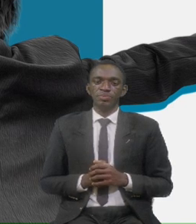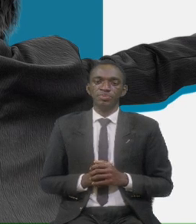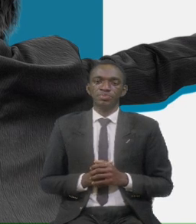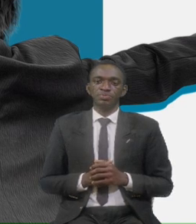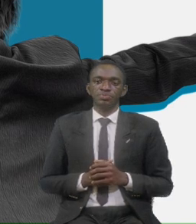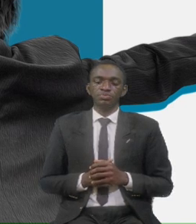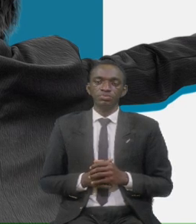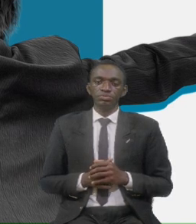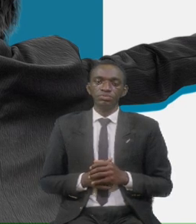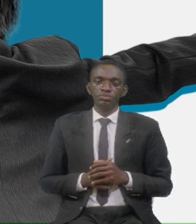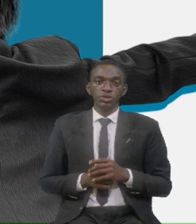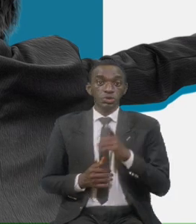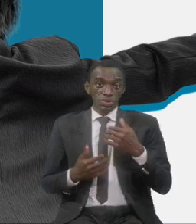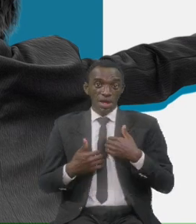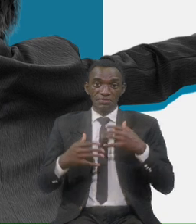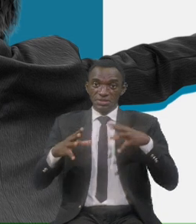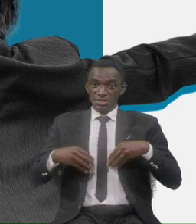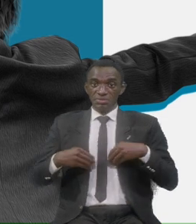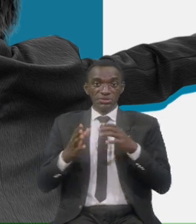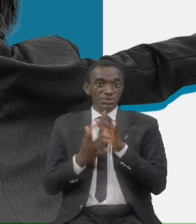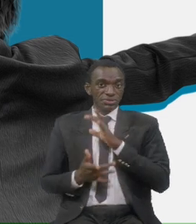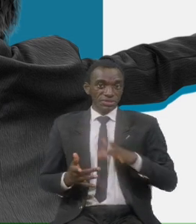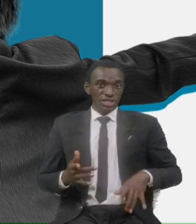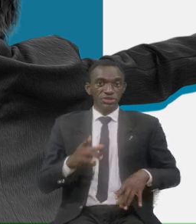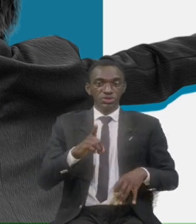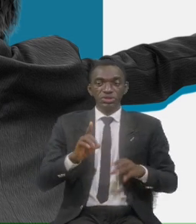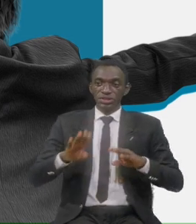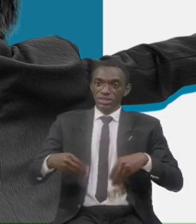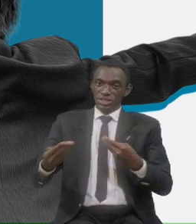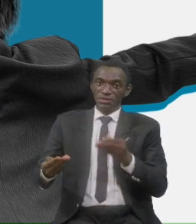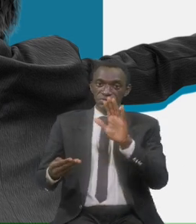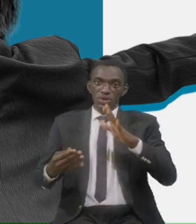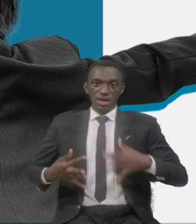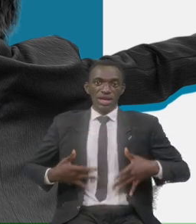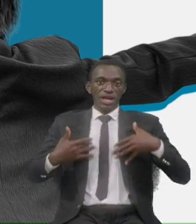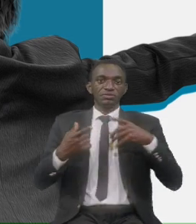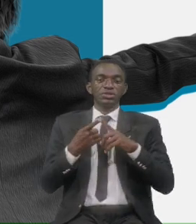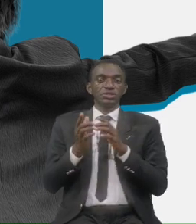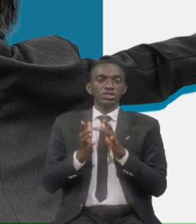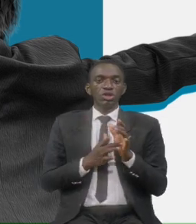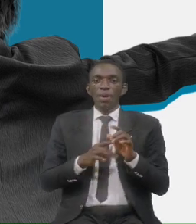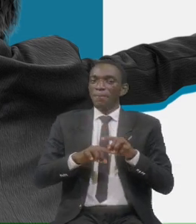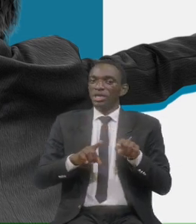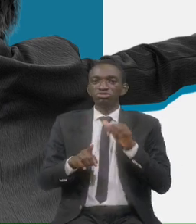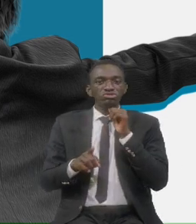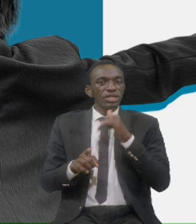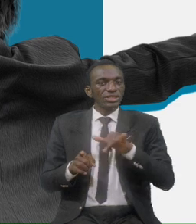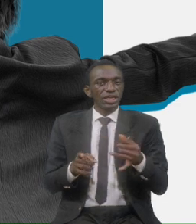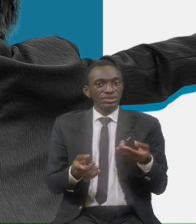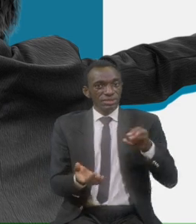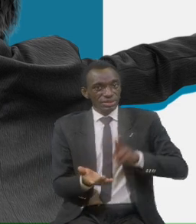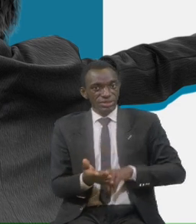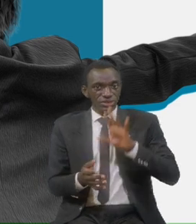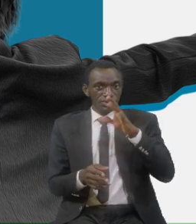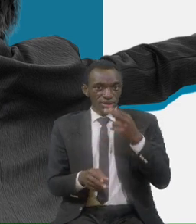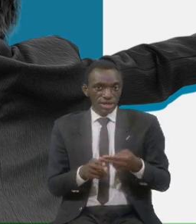You have given your life to Jesus, and the counselors have not yet attended to you. They have